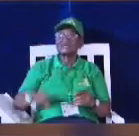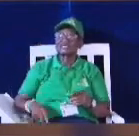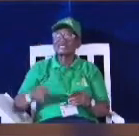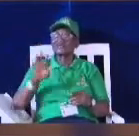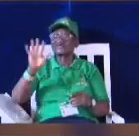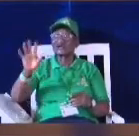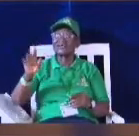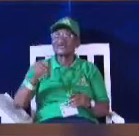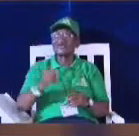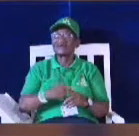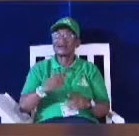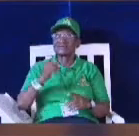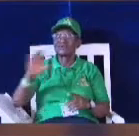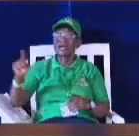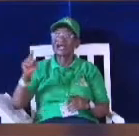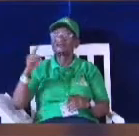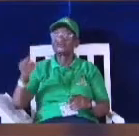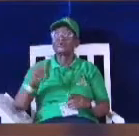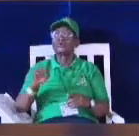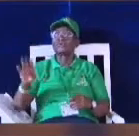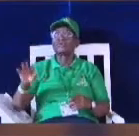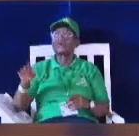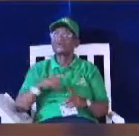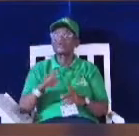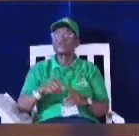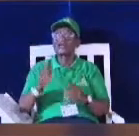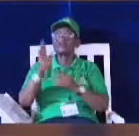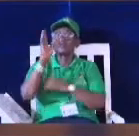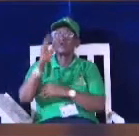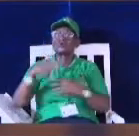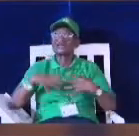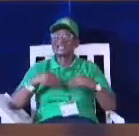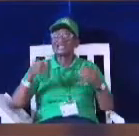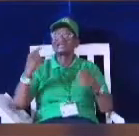14, when God healed Naaman,